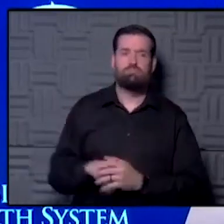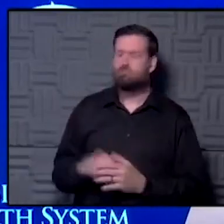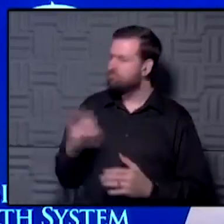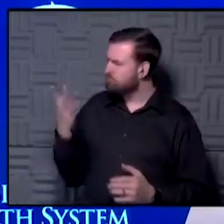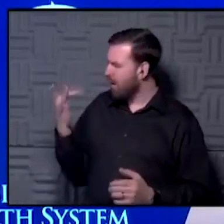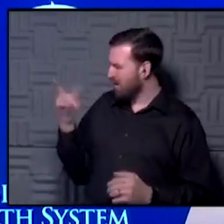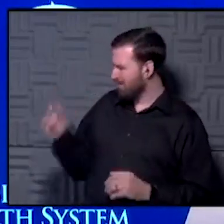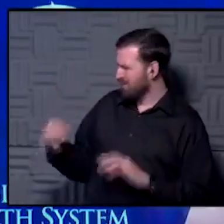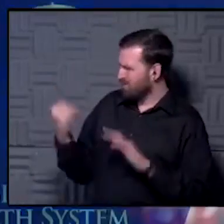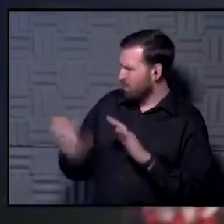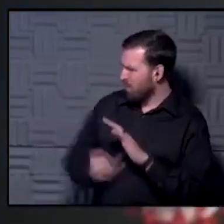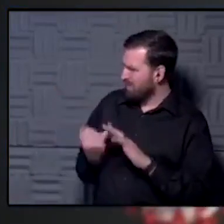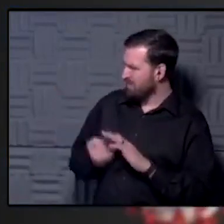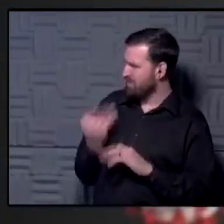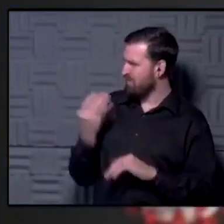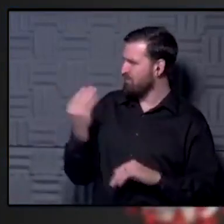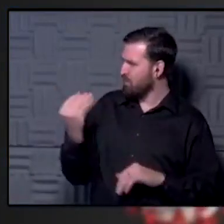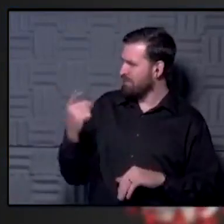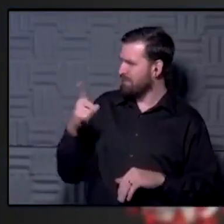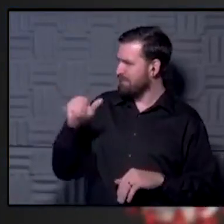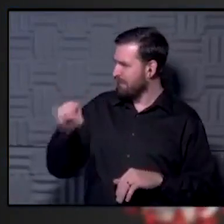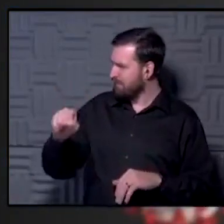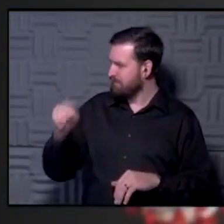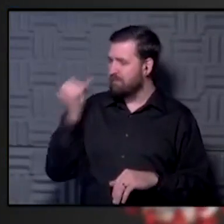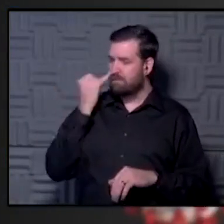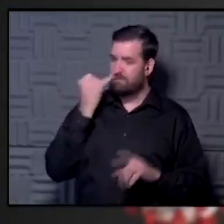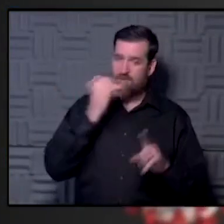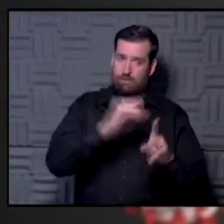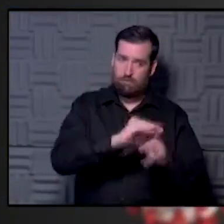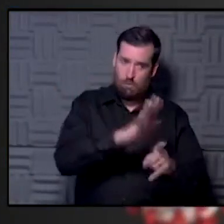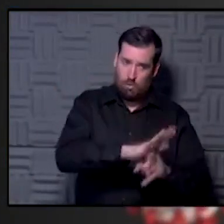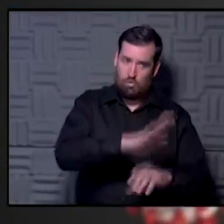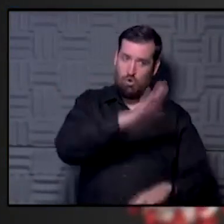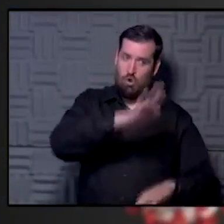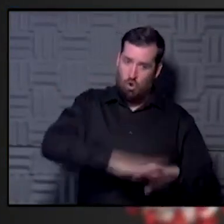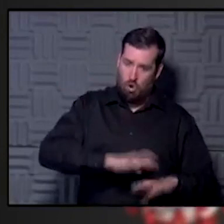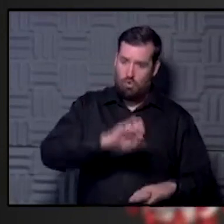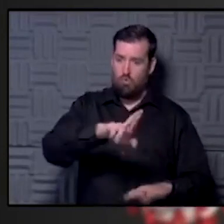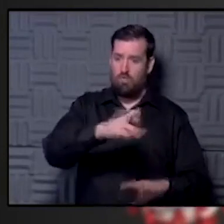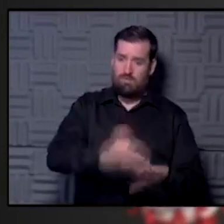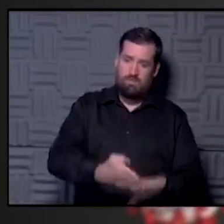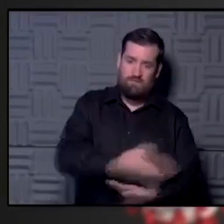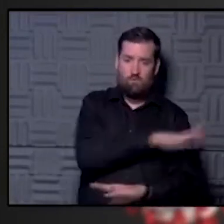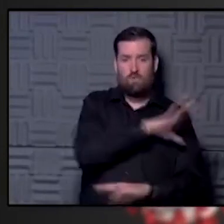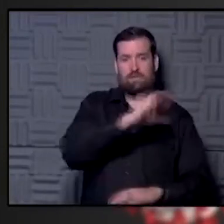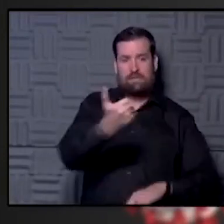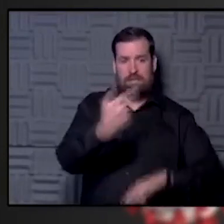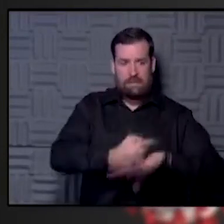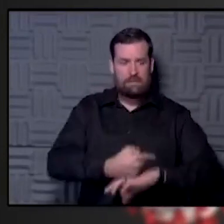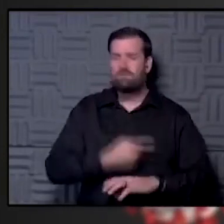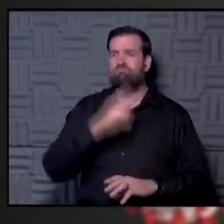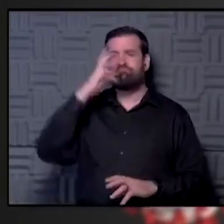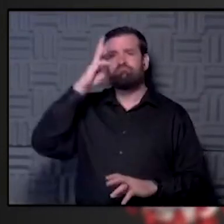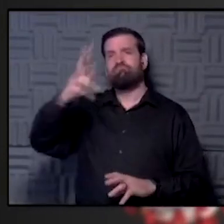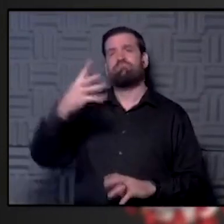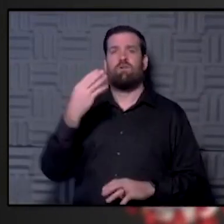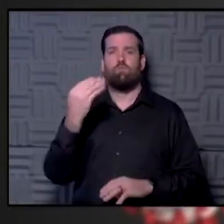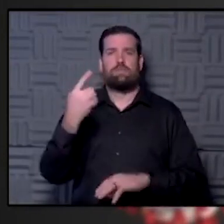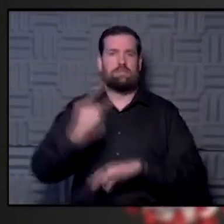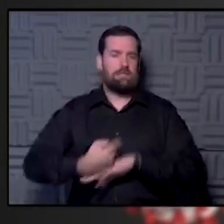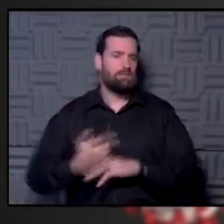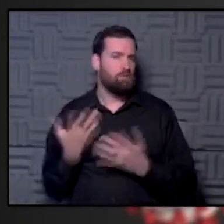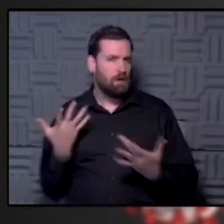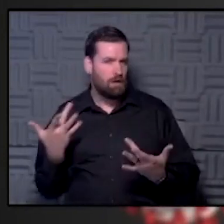have to quarantine for 14 days? If most people are exposed on or before 10 days, where did the number 14 come from?